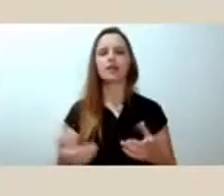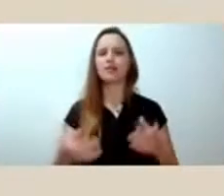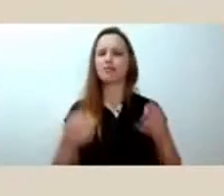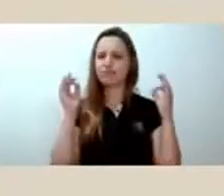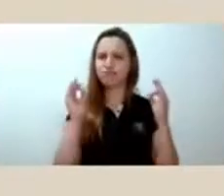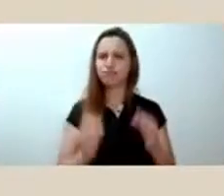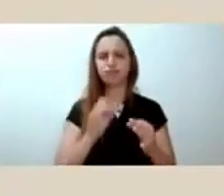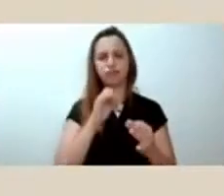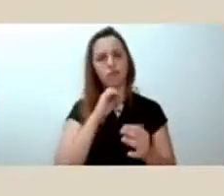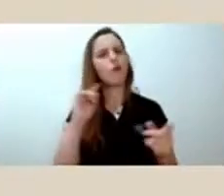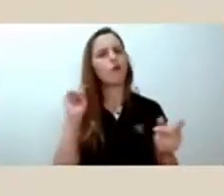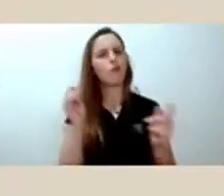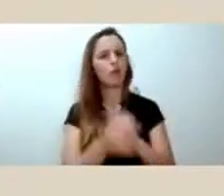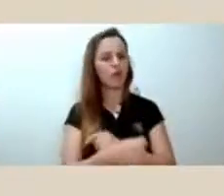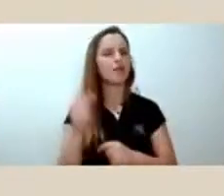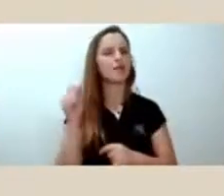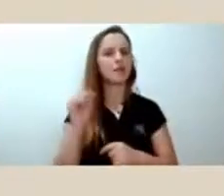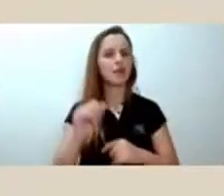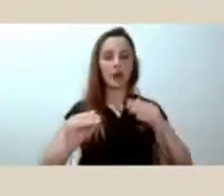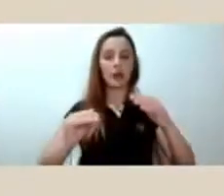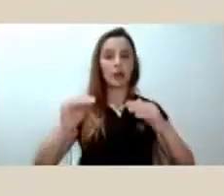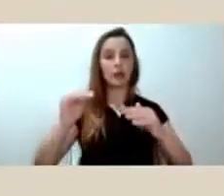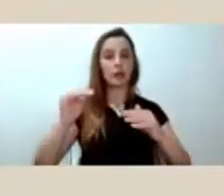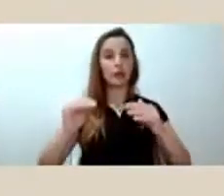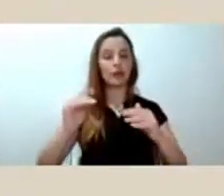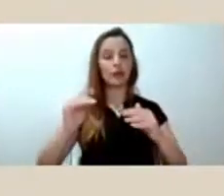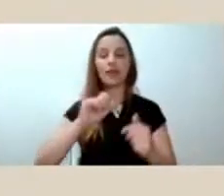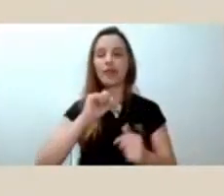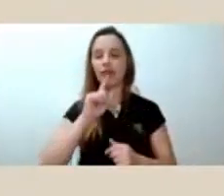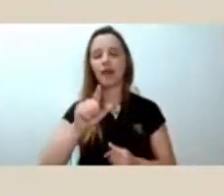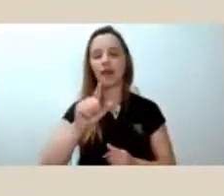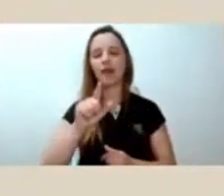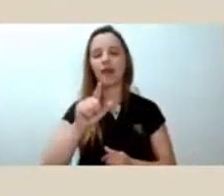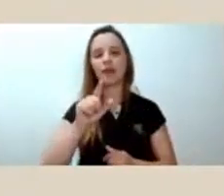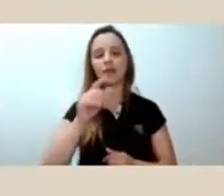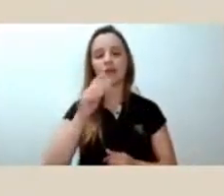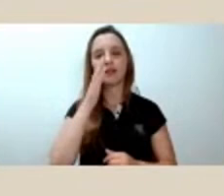the valence of whether a signal is